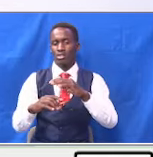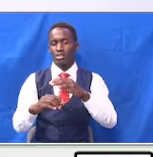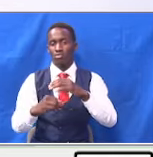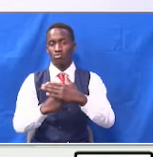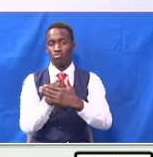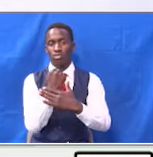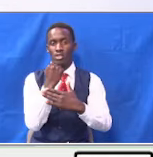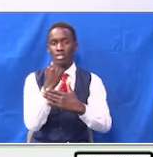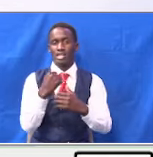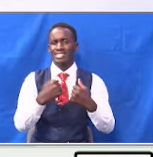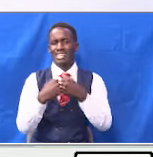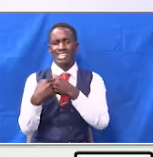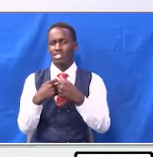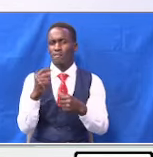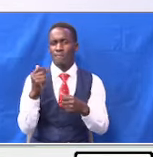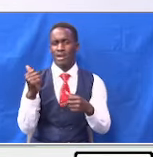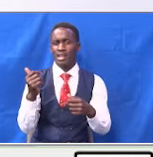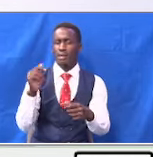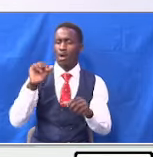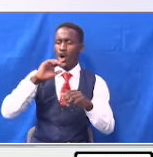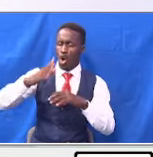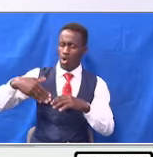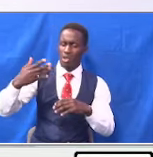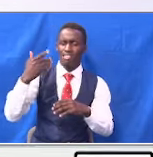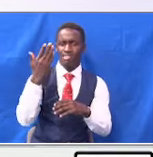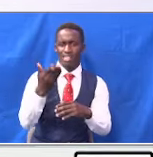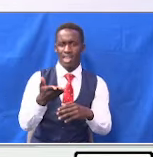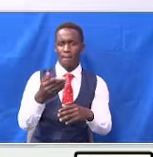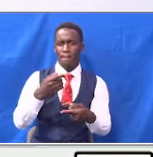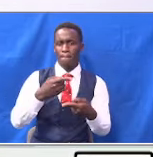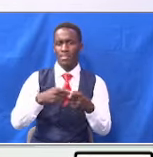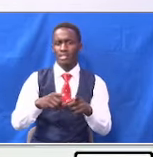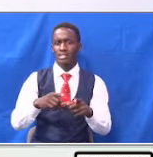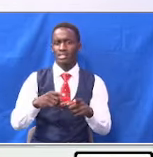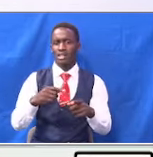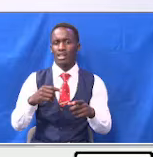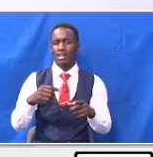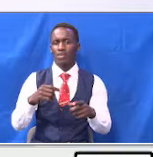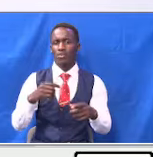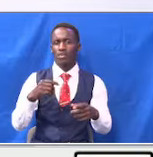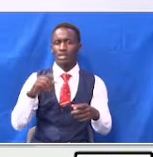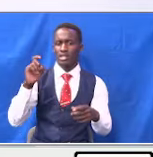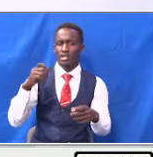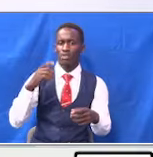there, but we must cut down on corruption or just get rid of it. And the way to get rid of it